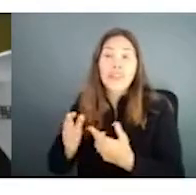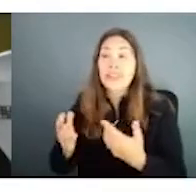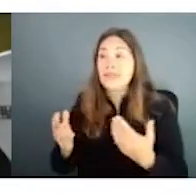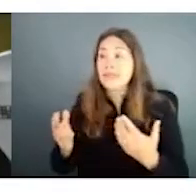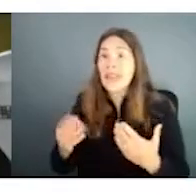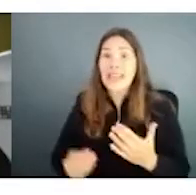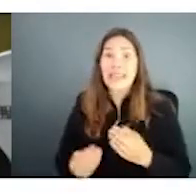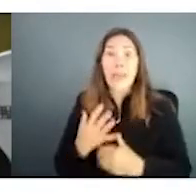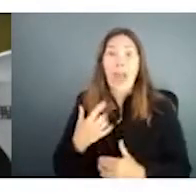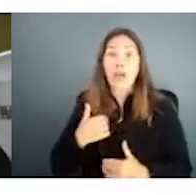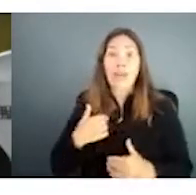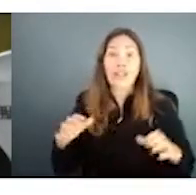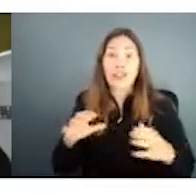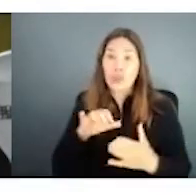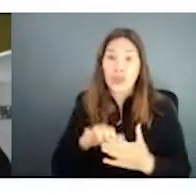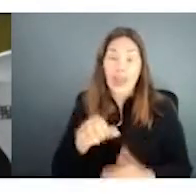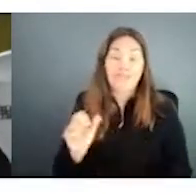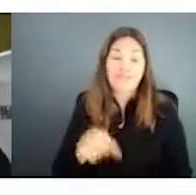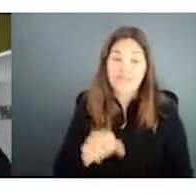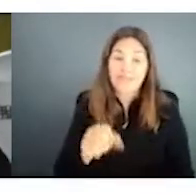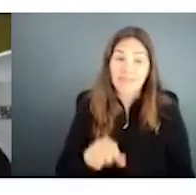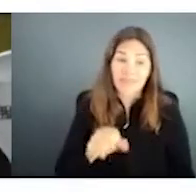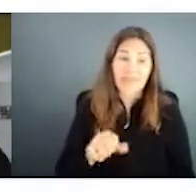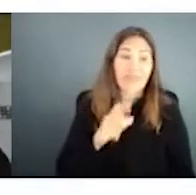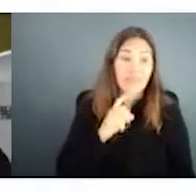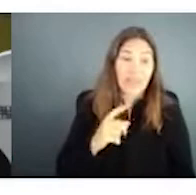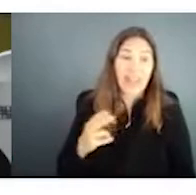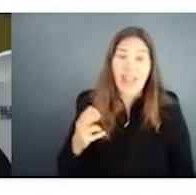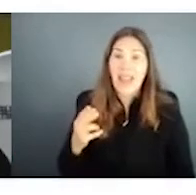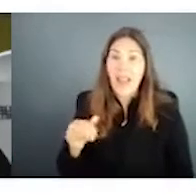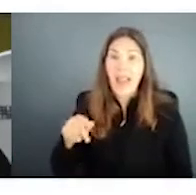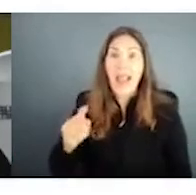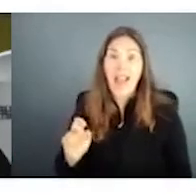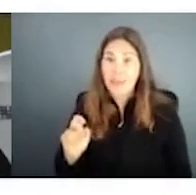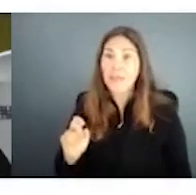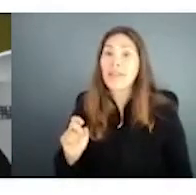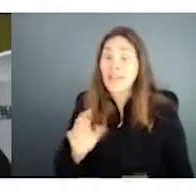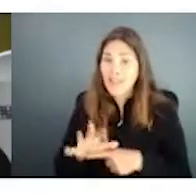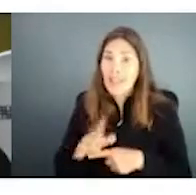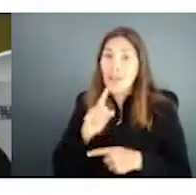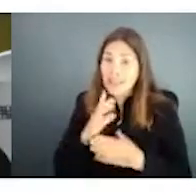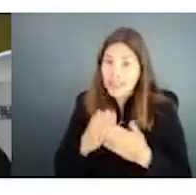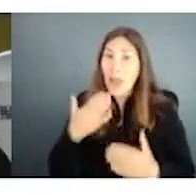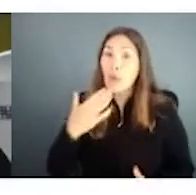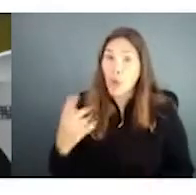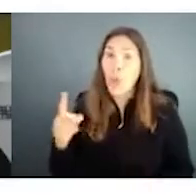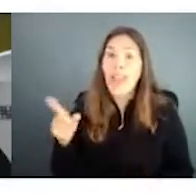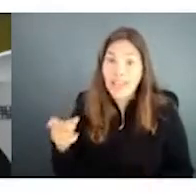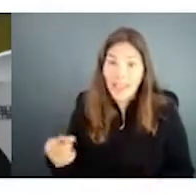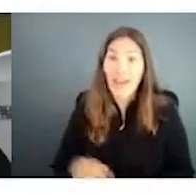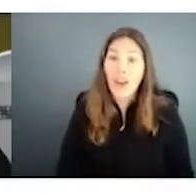inspired me to do those. Our hype videos, there's some really good hype videos out there. And so